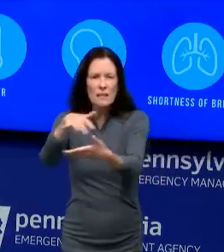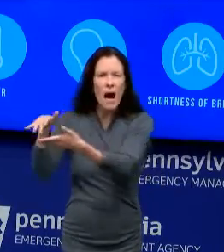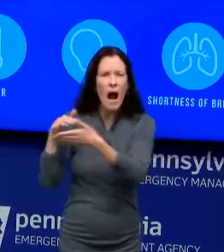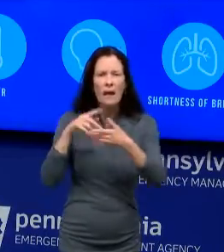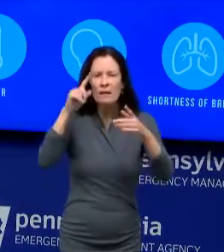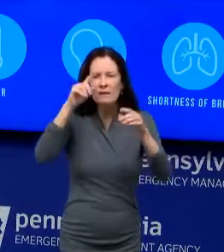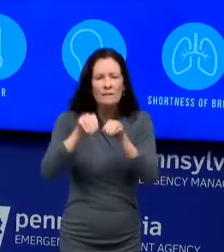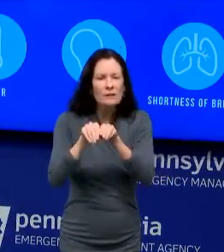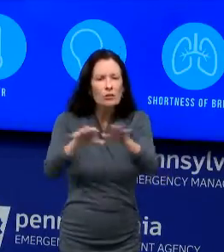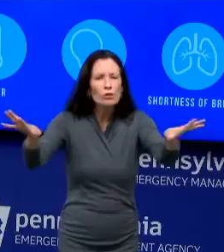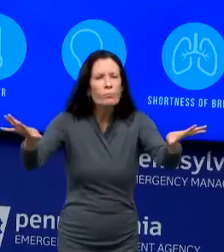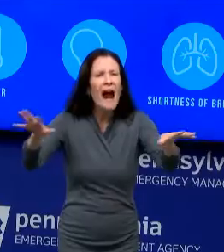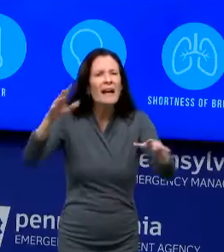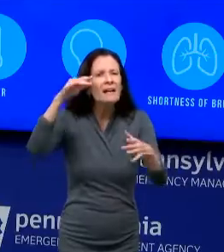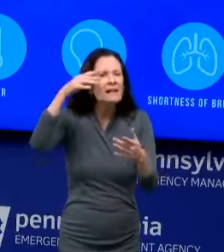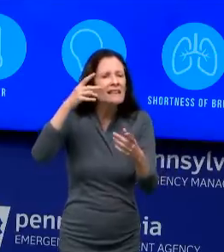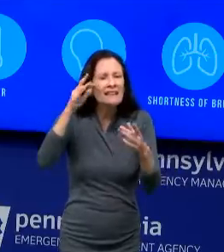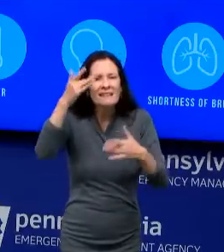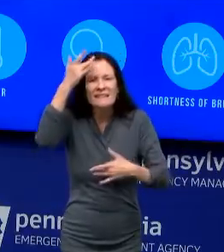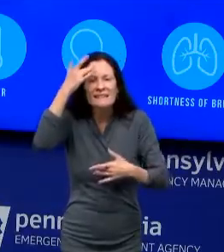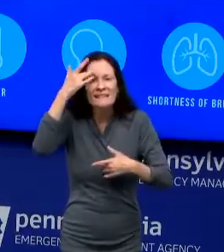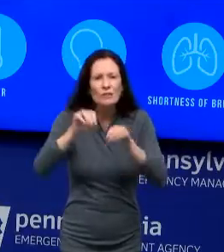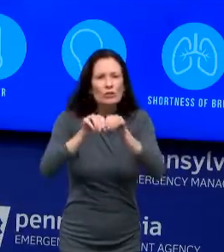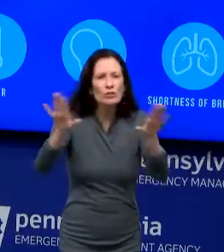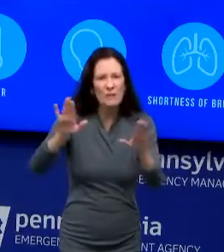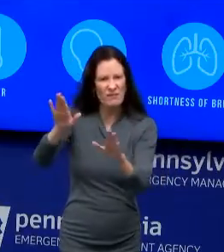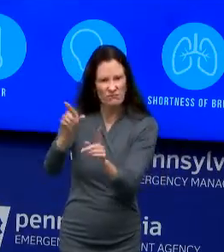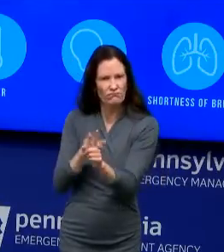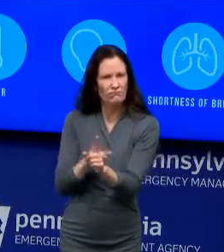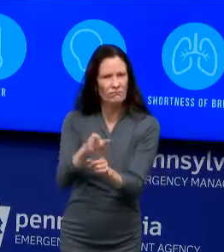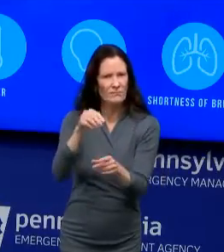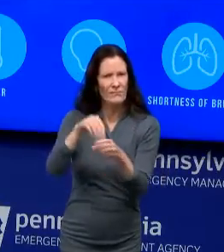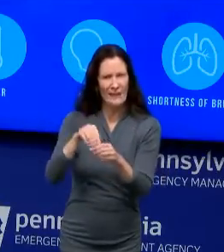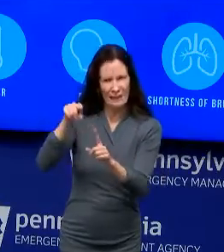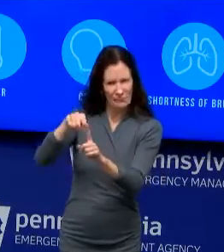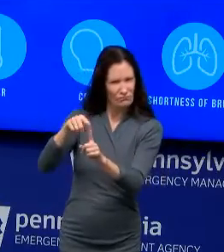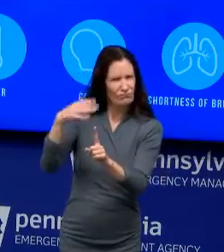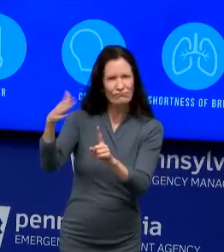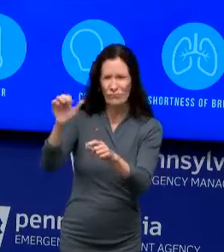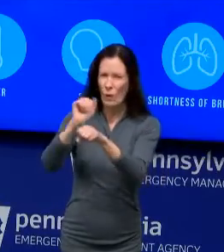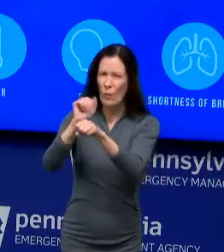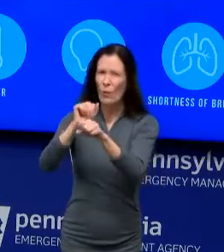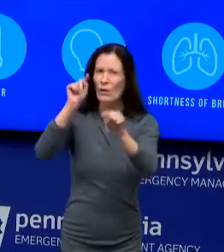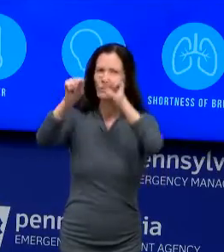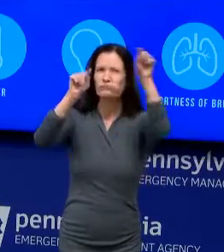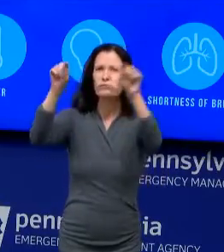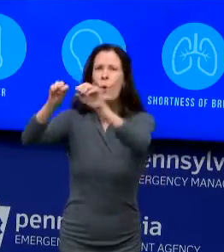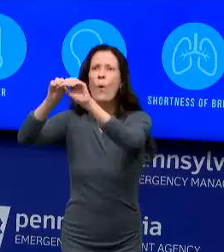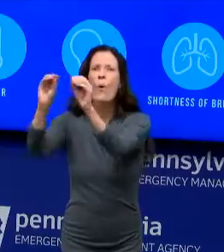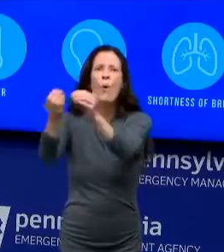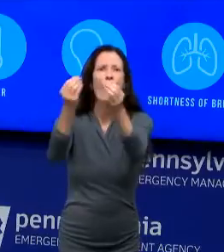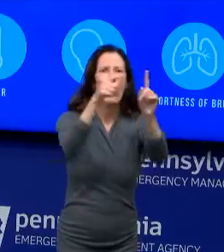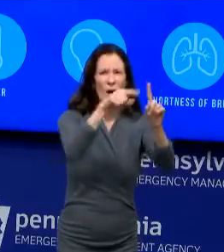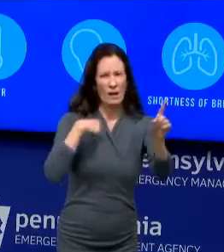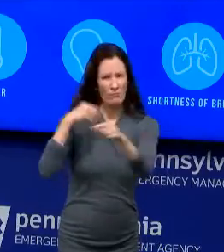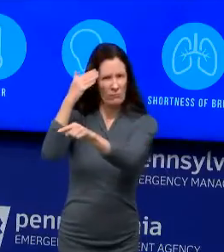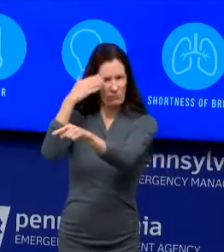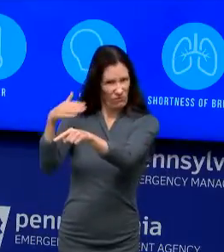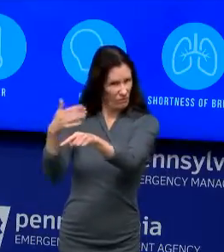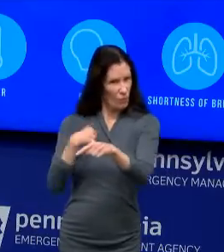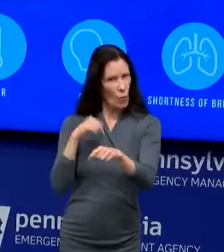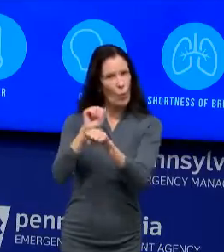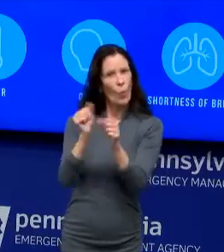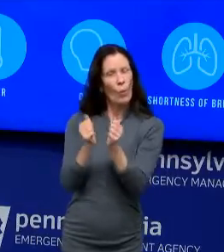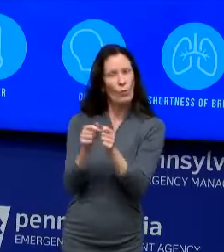are working with us every day in terms of these public health measures. In addition, we do have many reach outs to